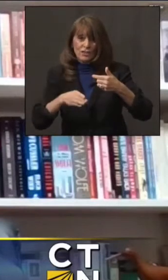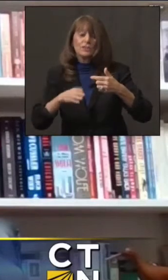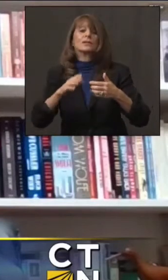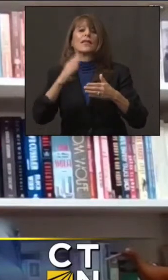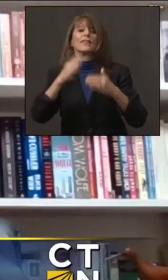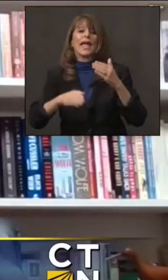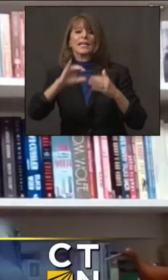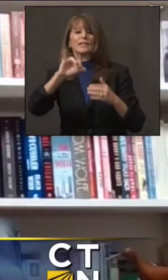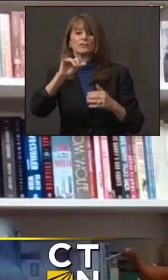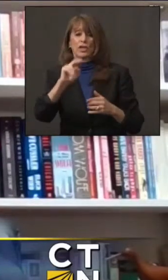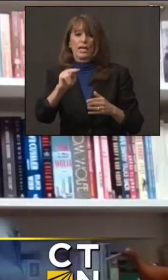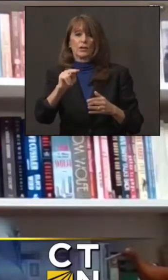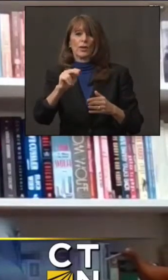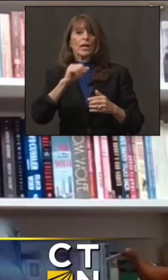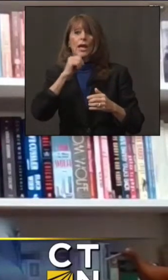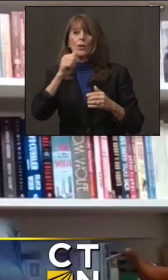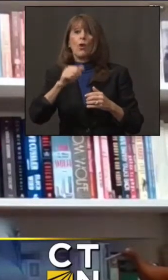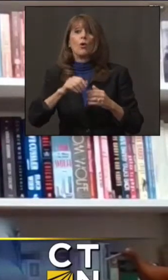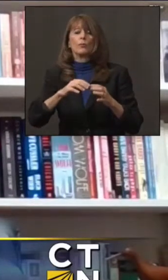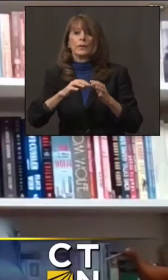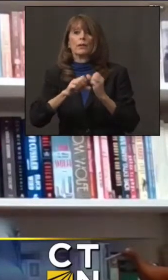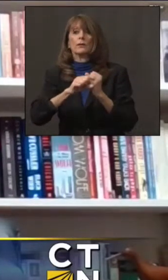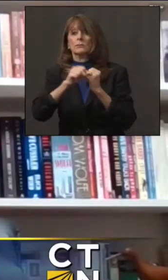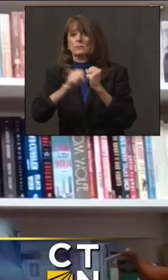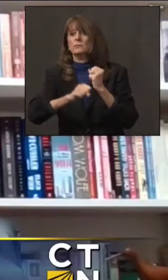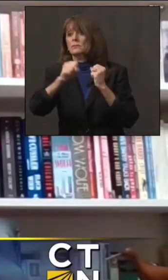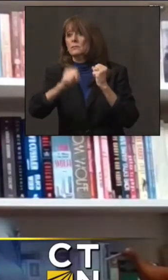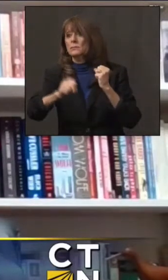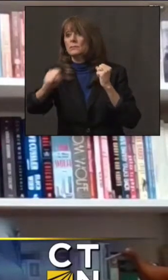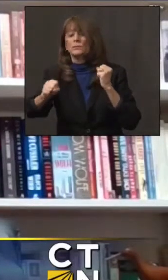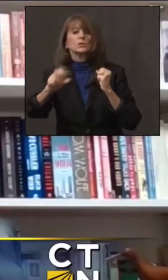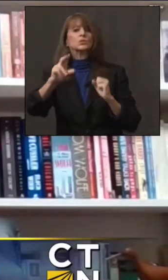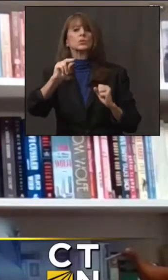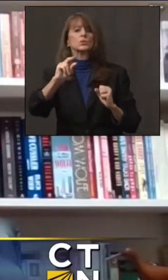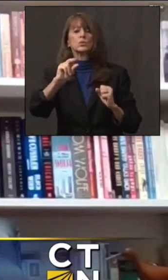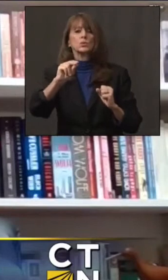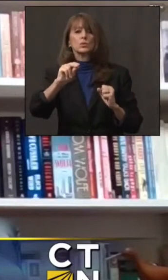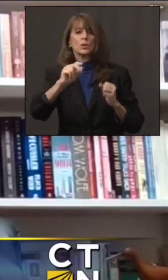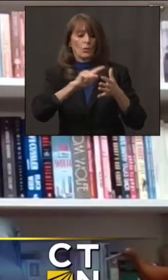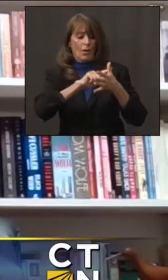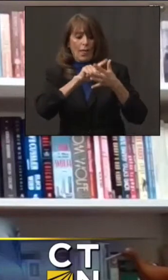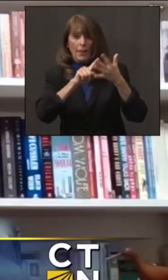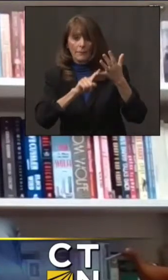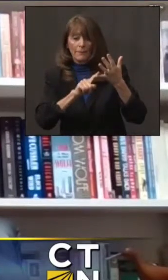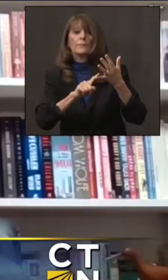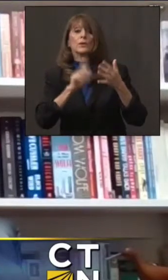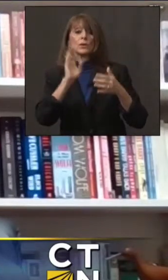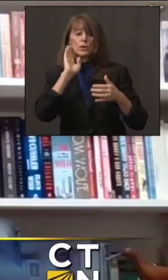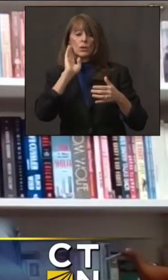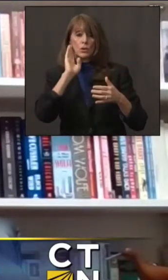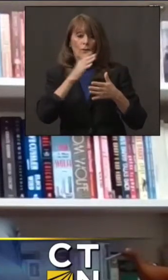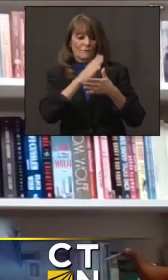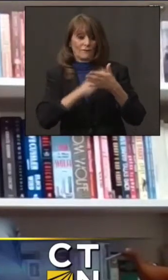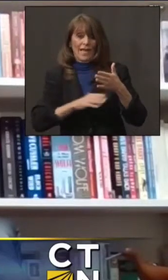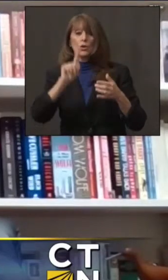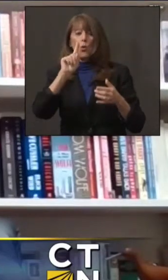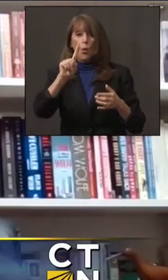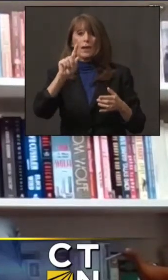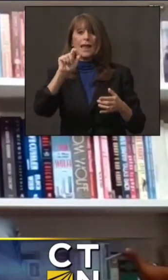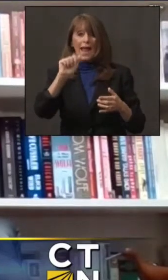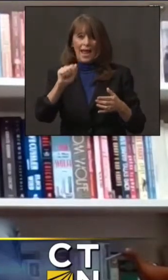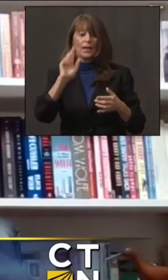be a long delay from the first week of the program to the last week of Phase 1A.